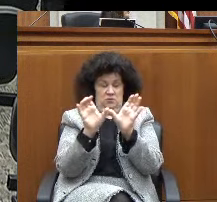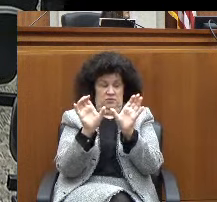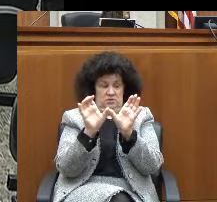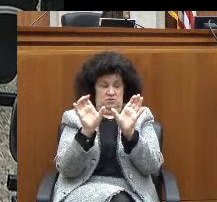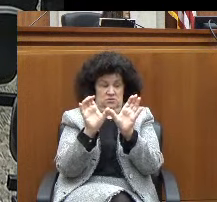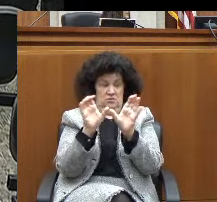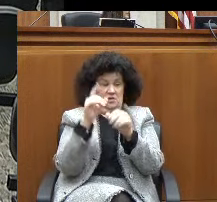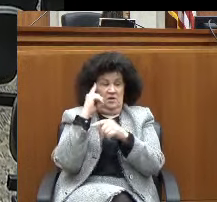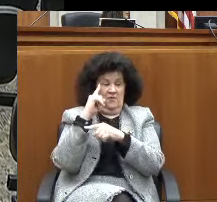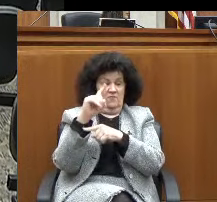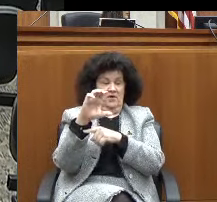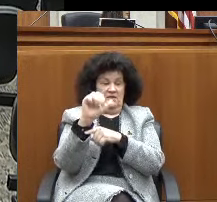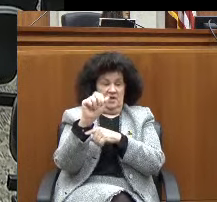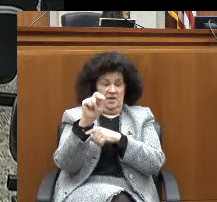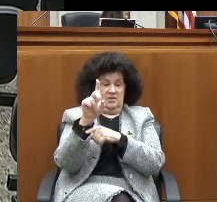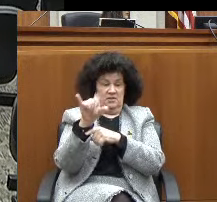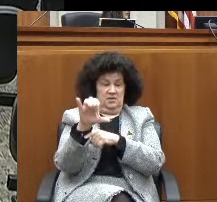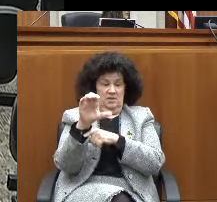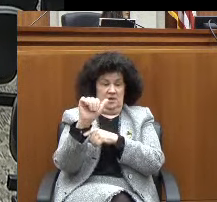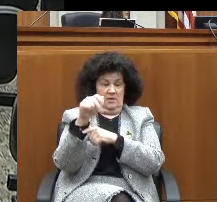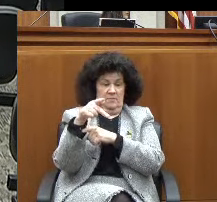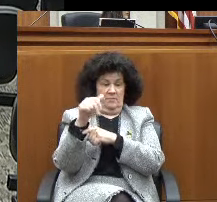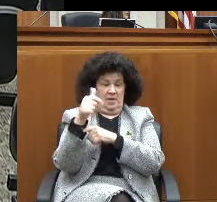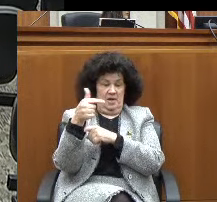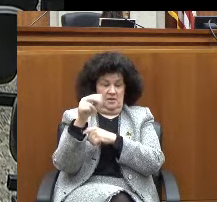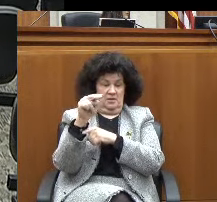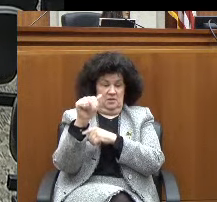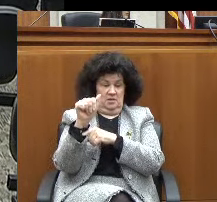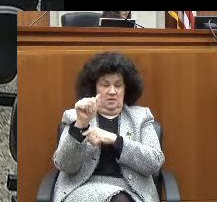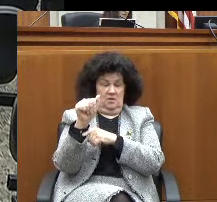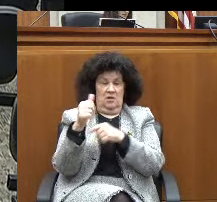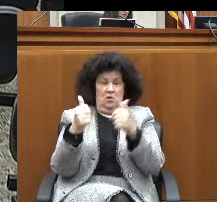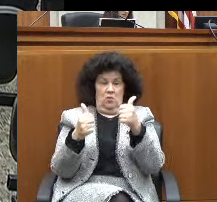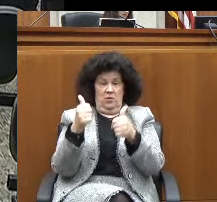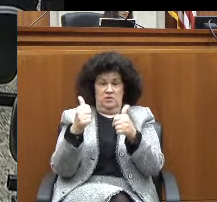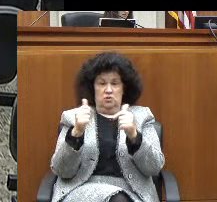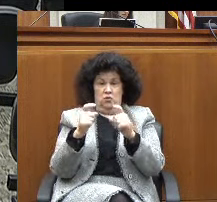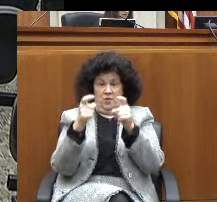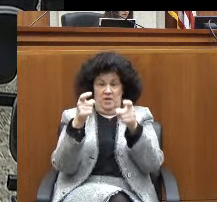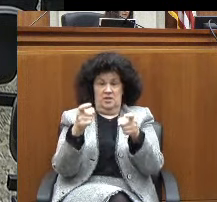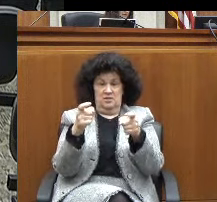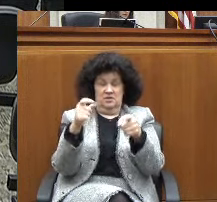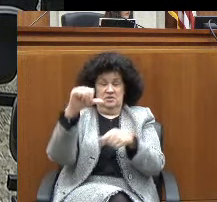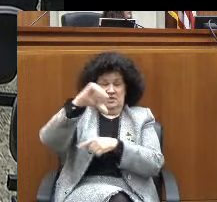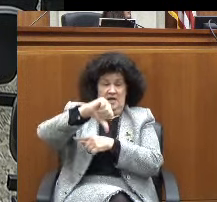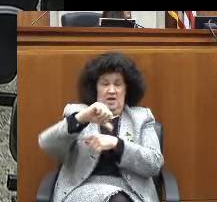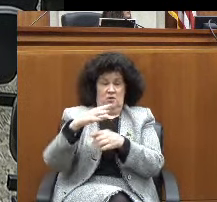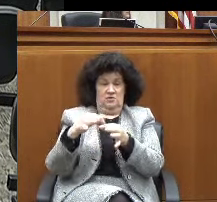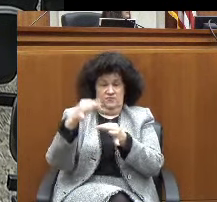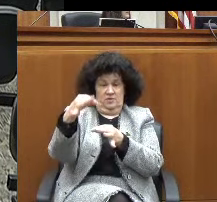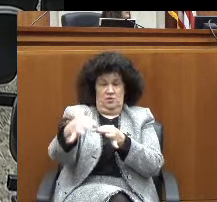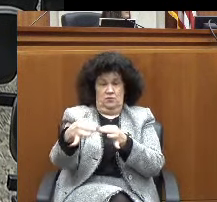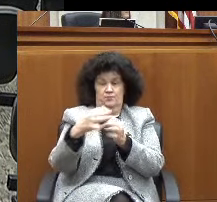to the credentials of Ms. Candy Campagna. The recommendation is to grant, deny, or defer. Can I get a motion?